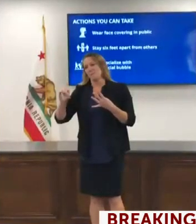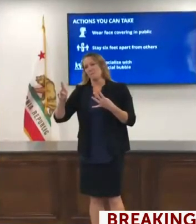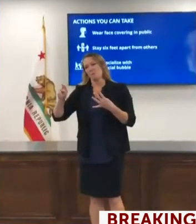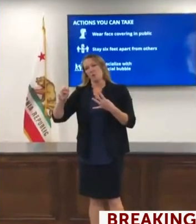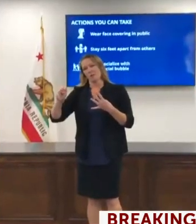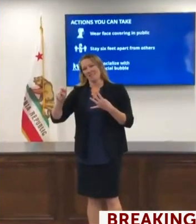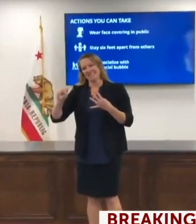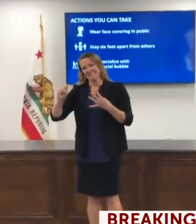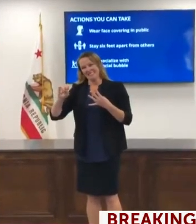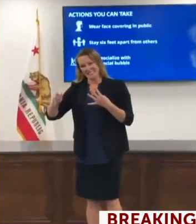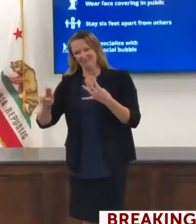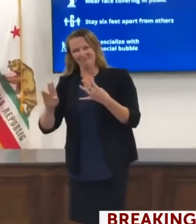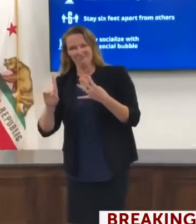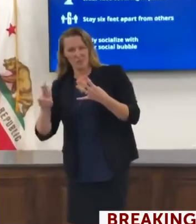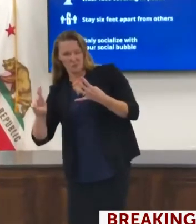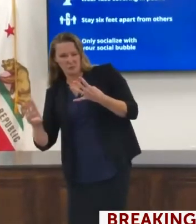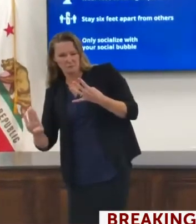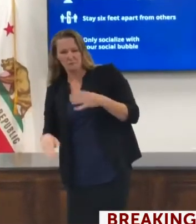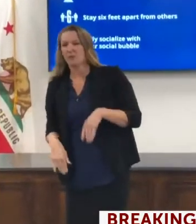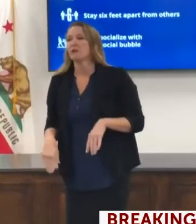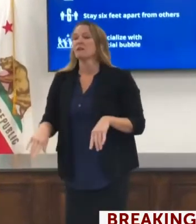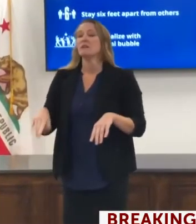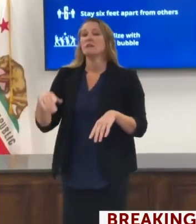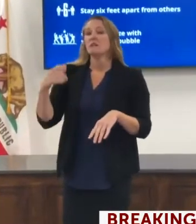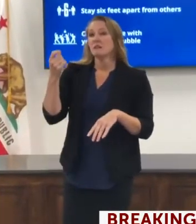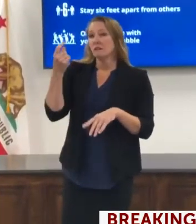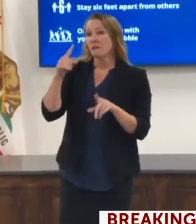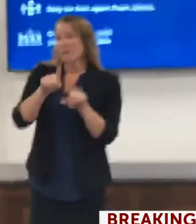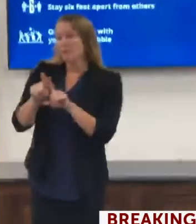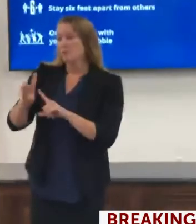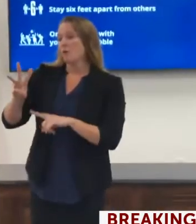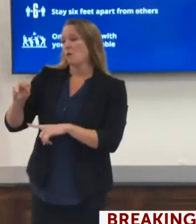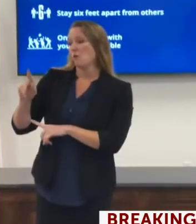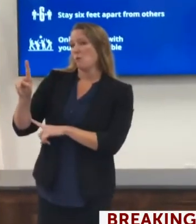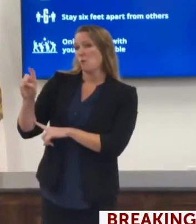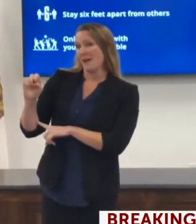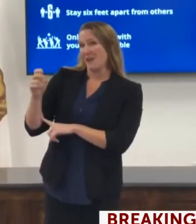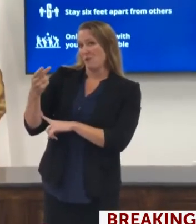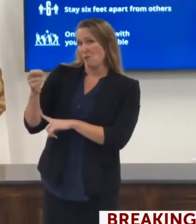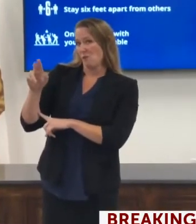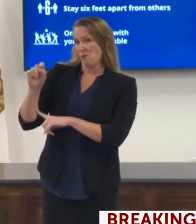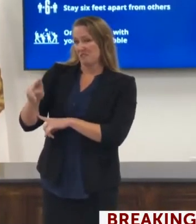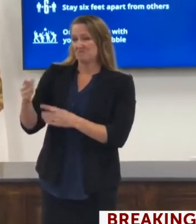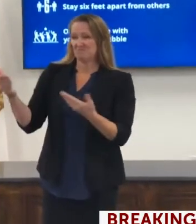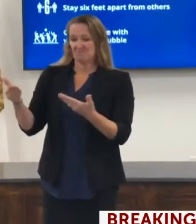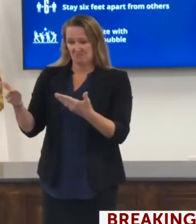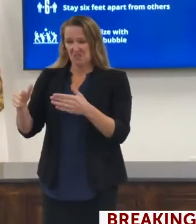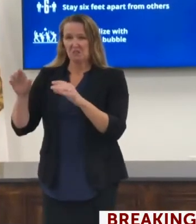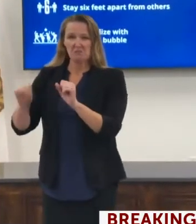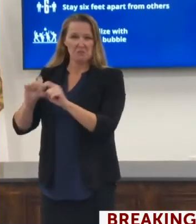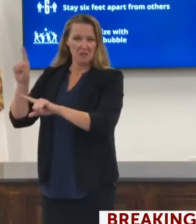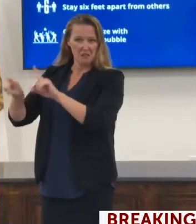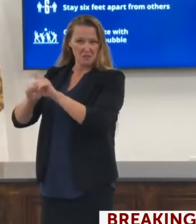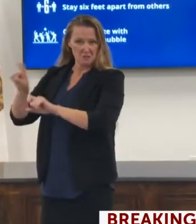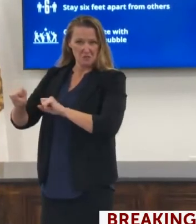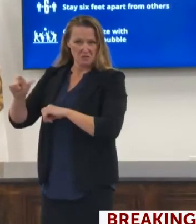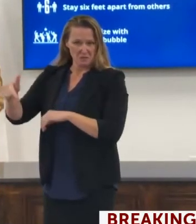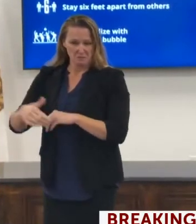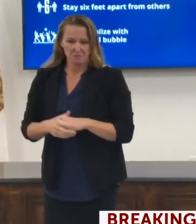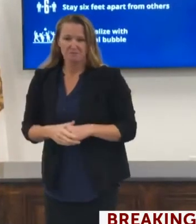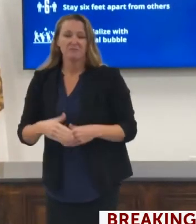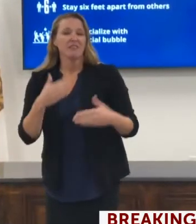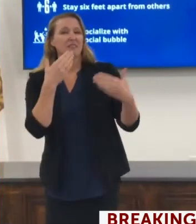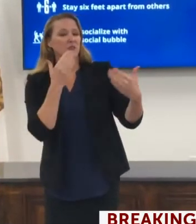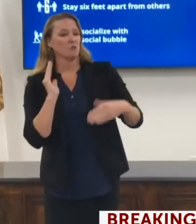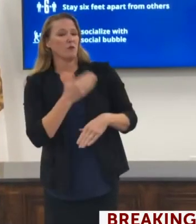Administrative Officer and Emergency Services Director, Mr. Wade Horton, is also here and available to take your questions. Thank you